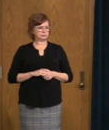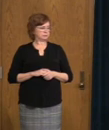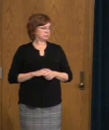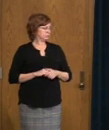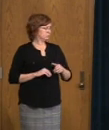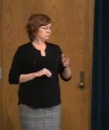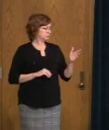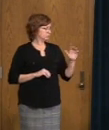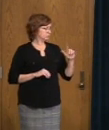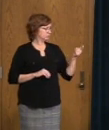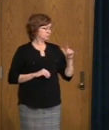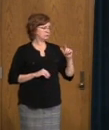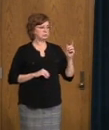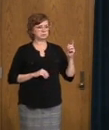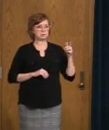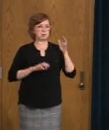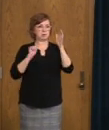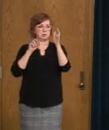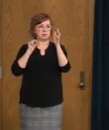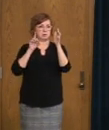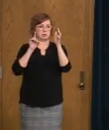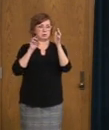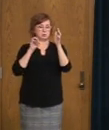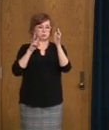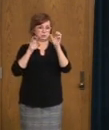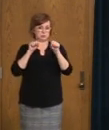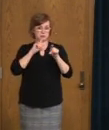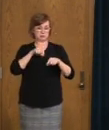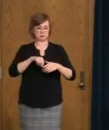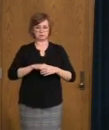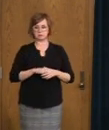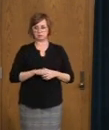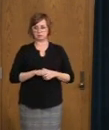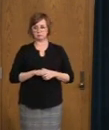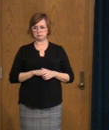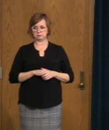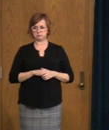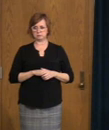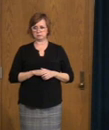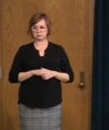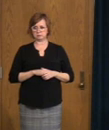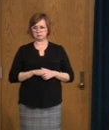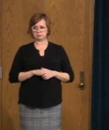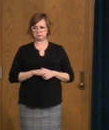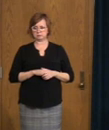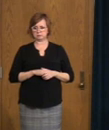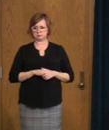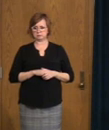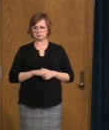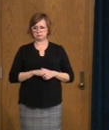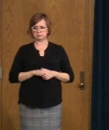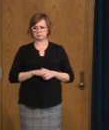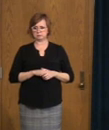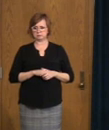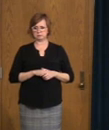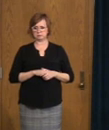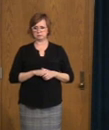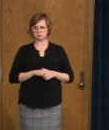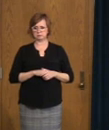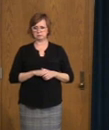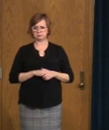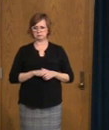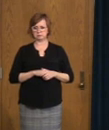Andrew, want to speak? Yeah. And Andrew, do you want to take that one? Yeah, I'm happy to speak to that.